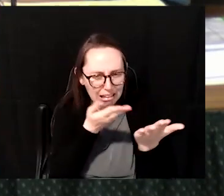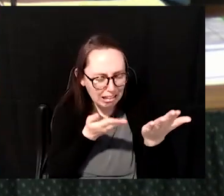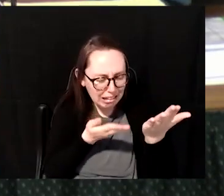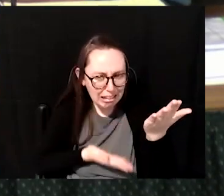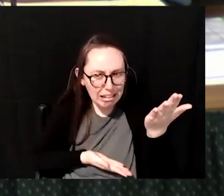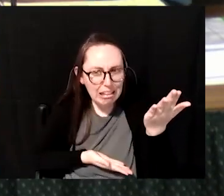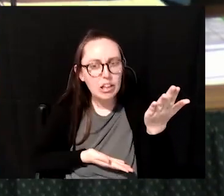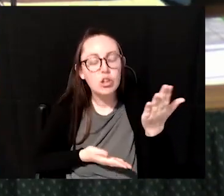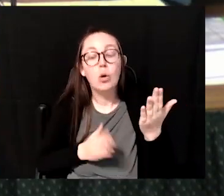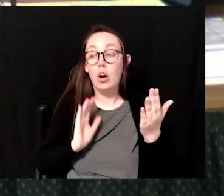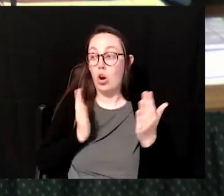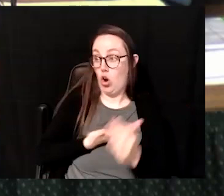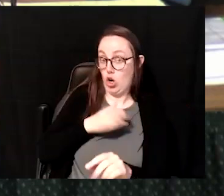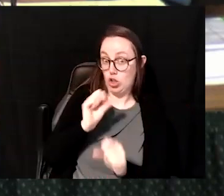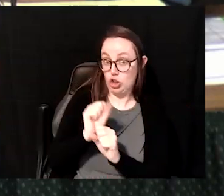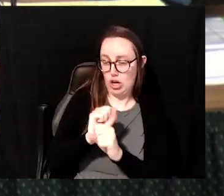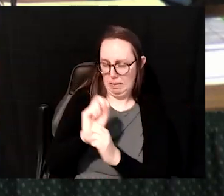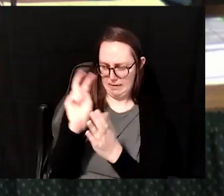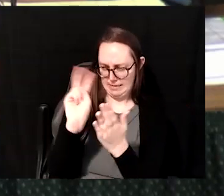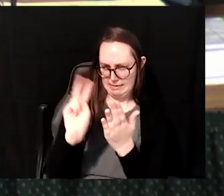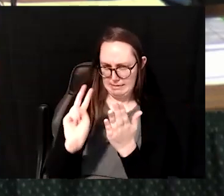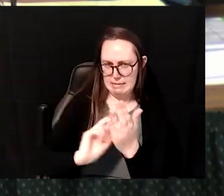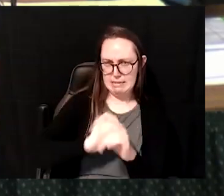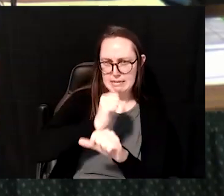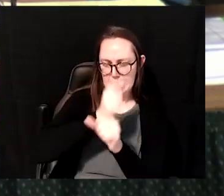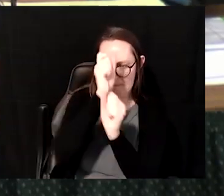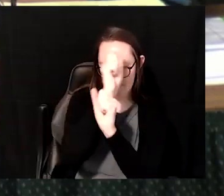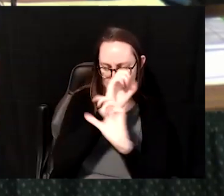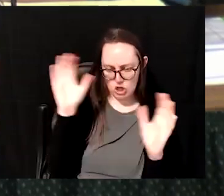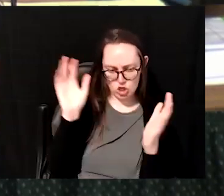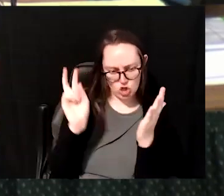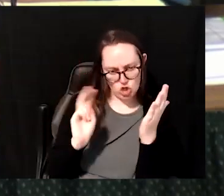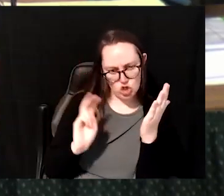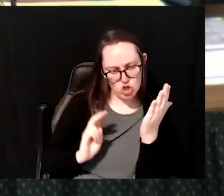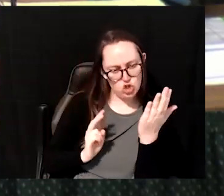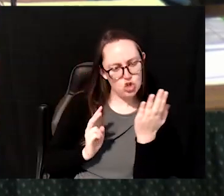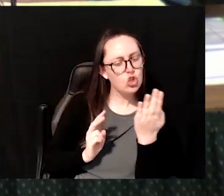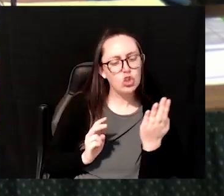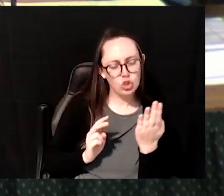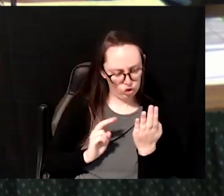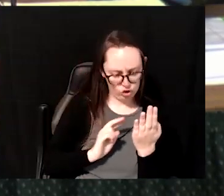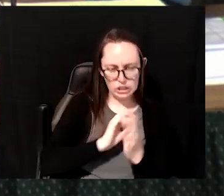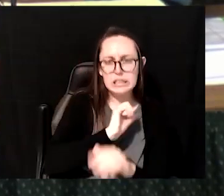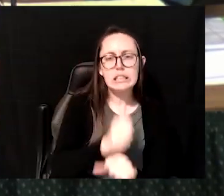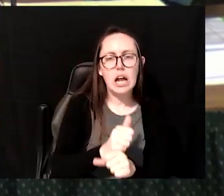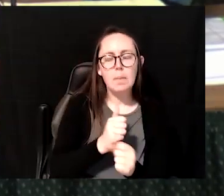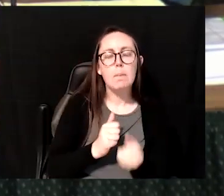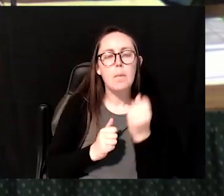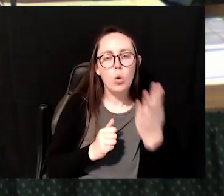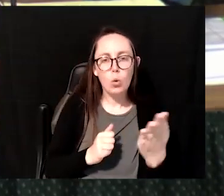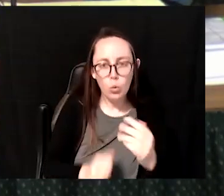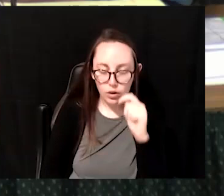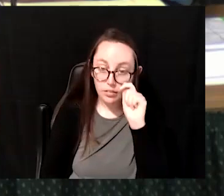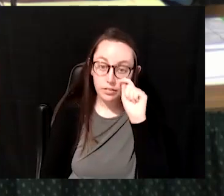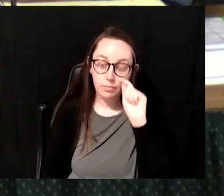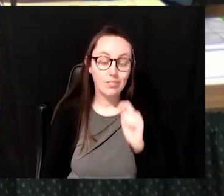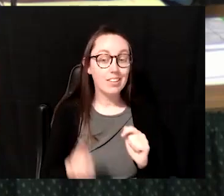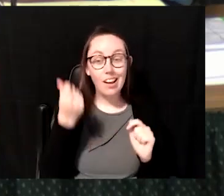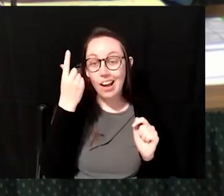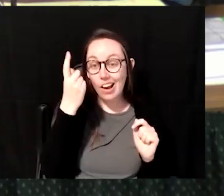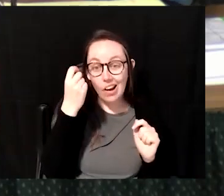get the vision together and it's not the job of hiring somebody to say you're this one person or this three people